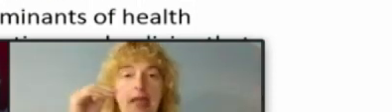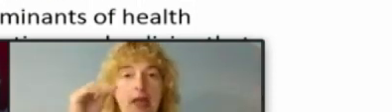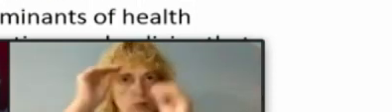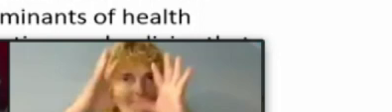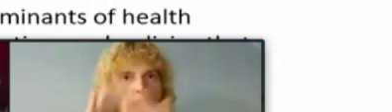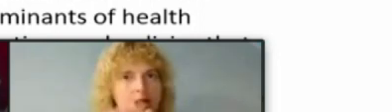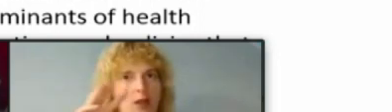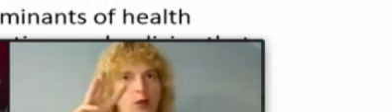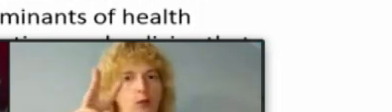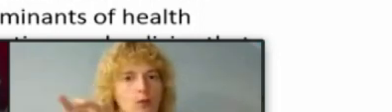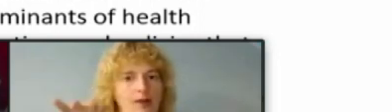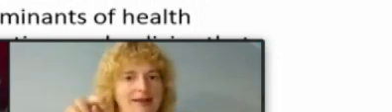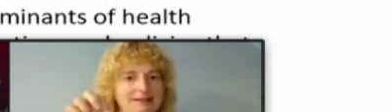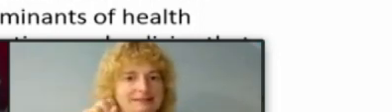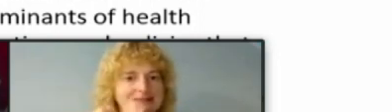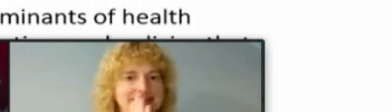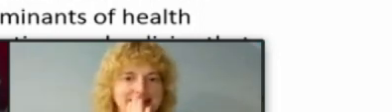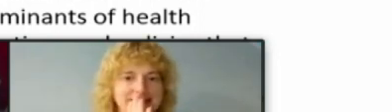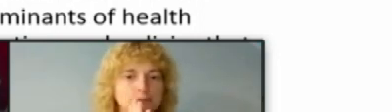Haley?